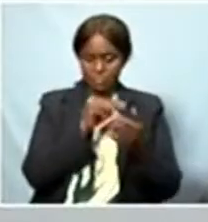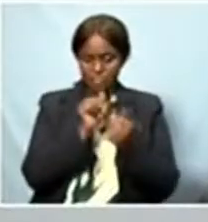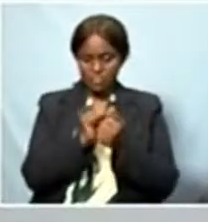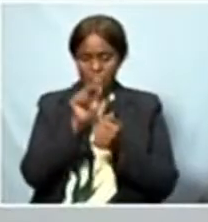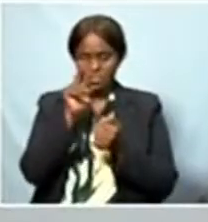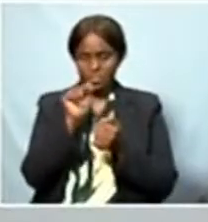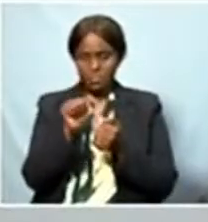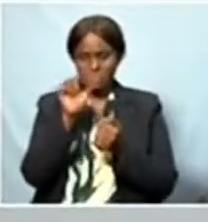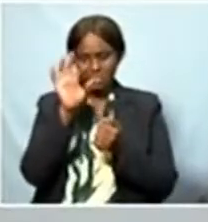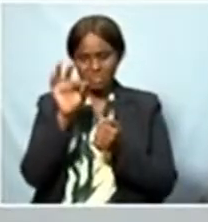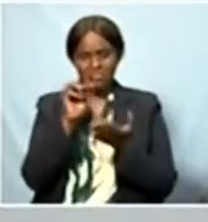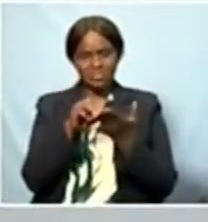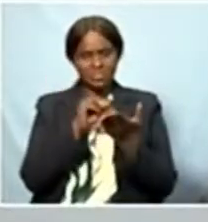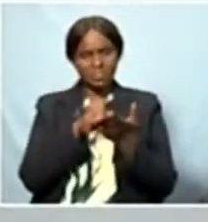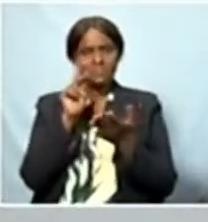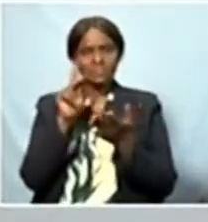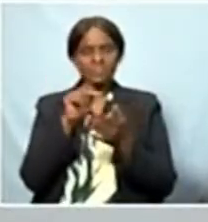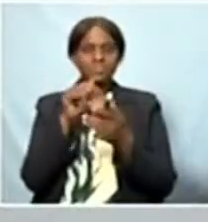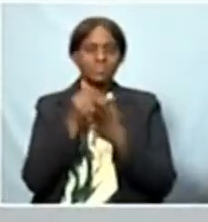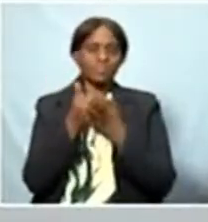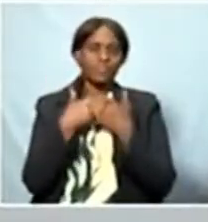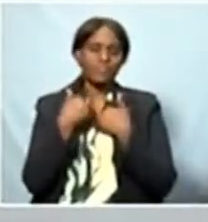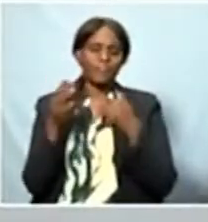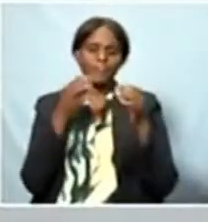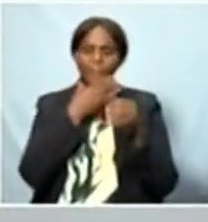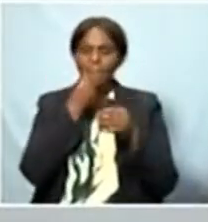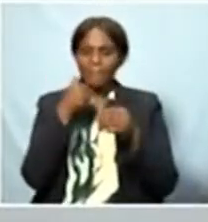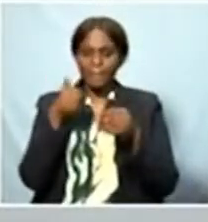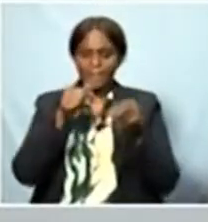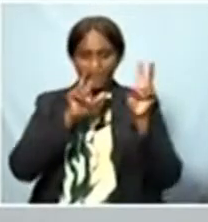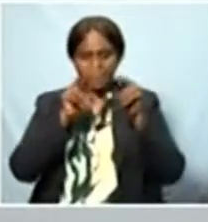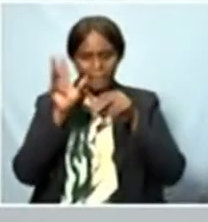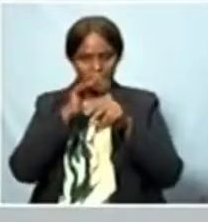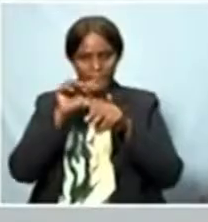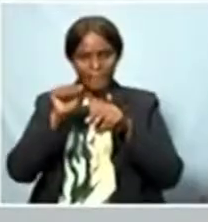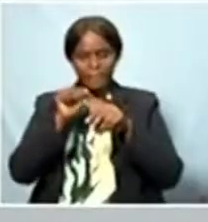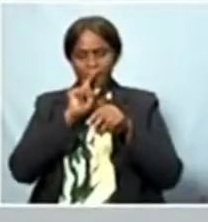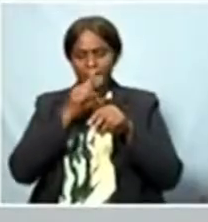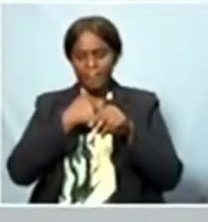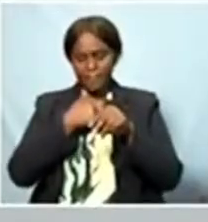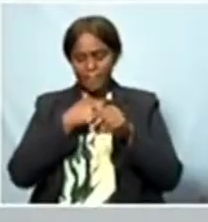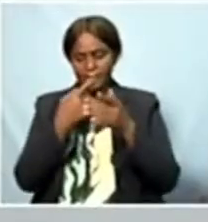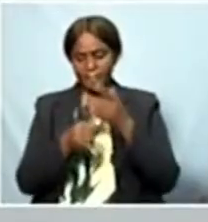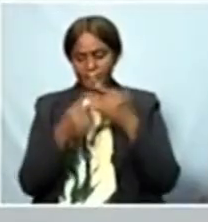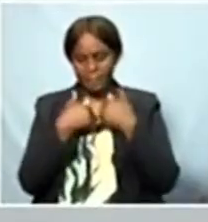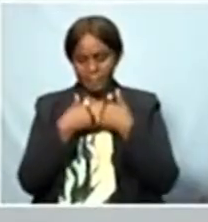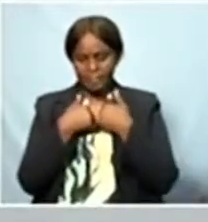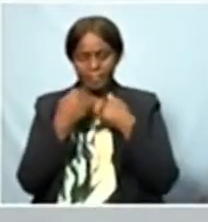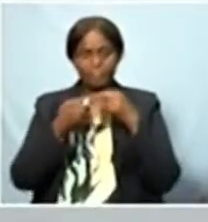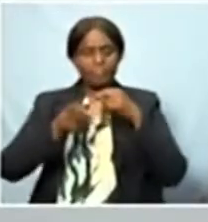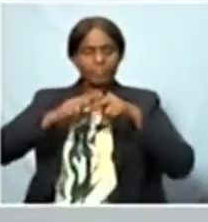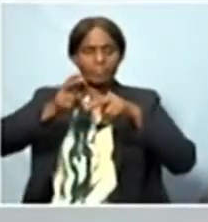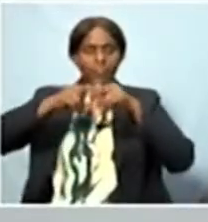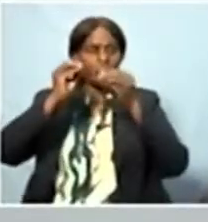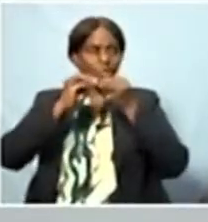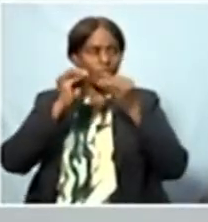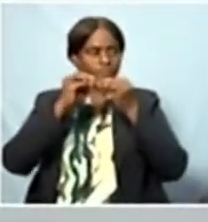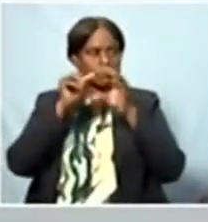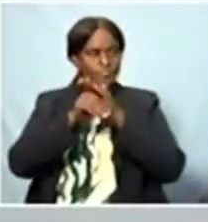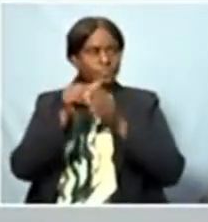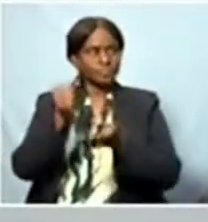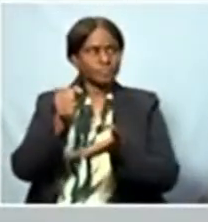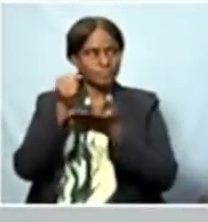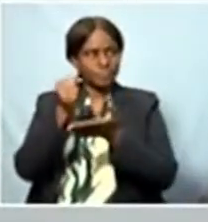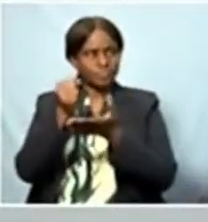2.9 million kwacha respectively. The Commission observes that although there has been a meager increment in the estimated